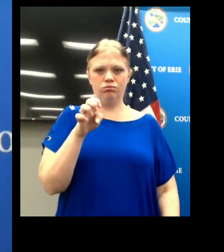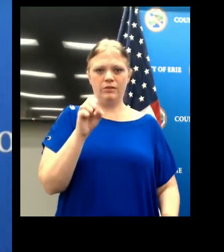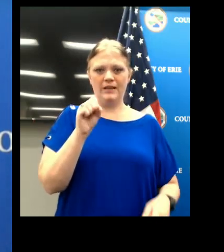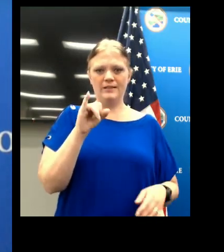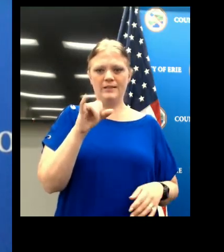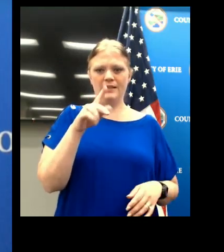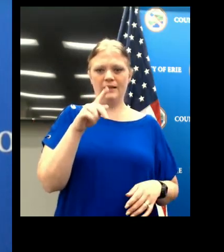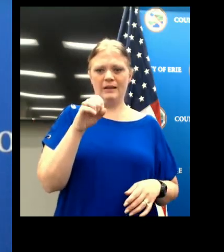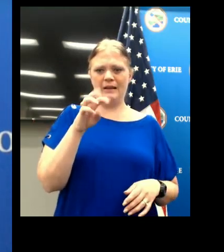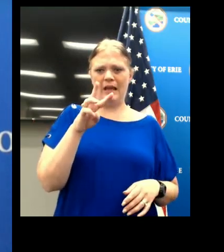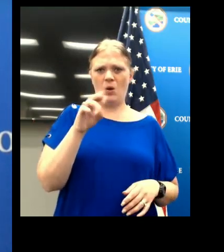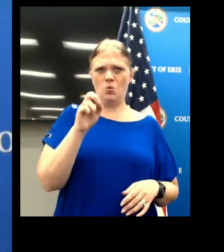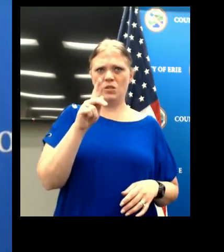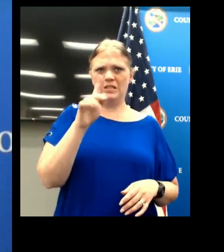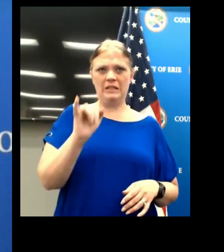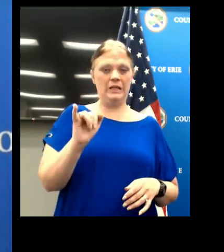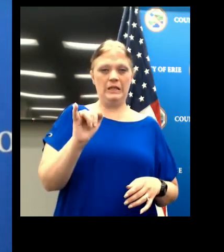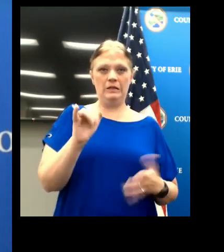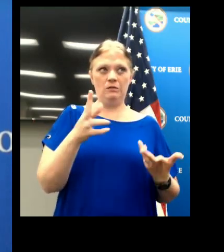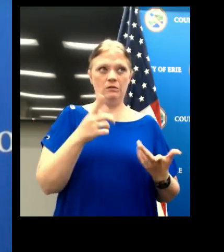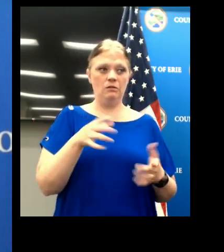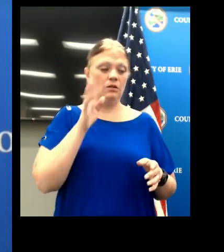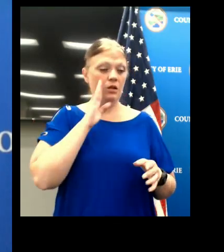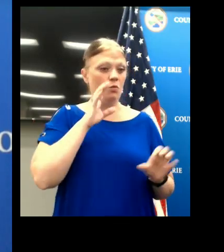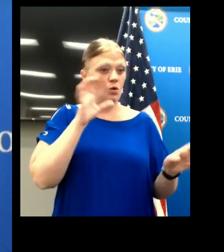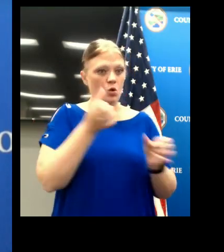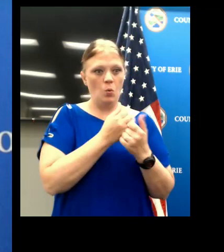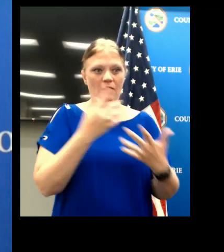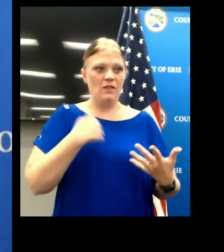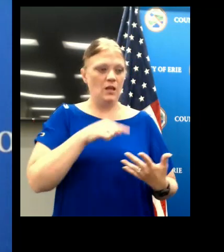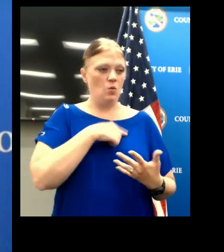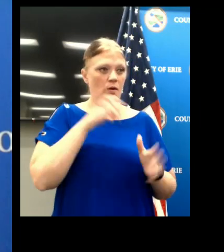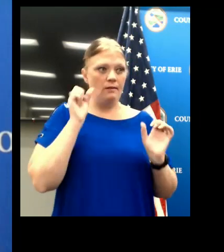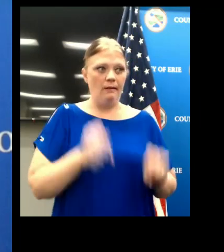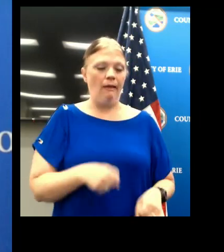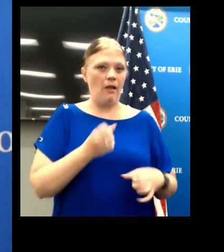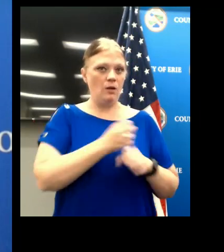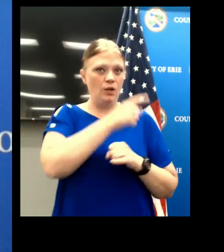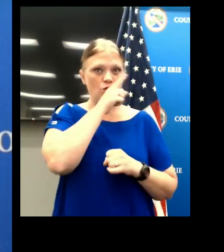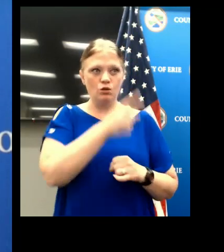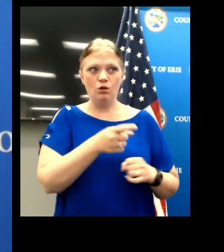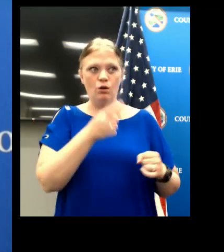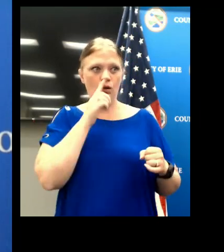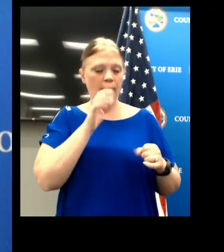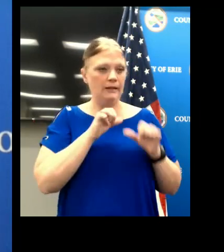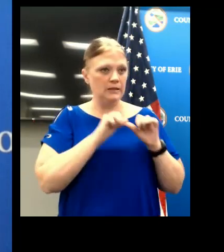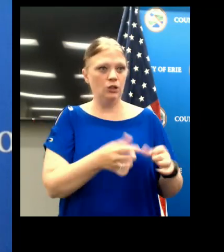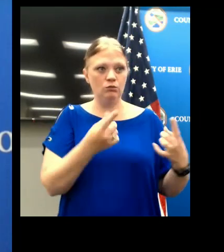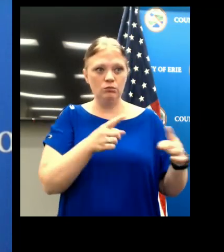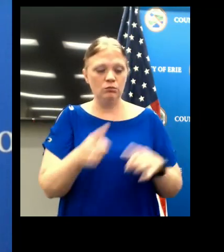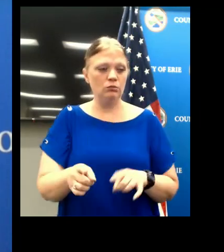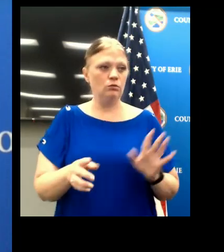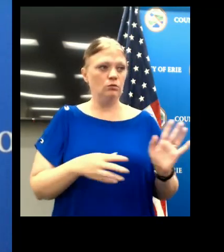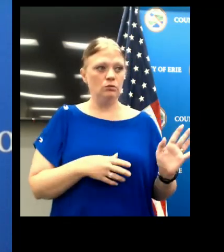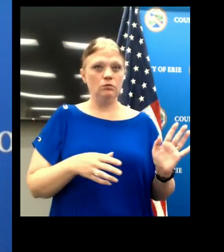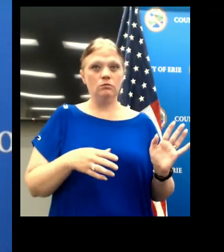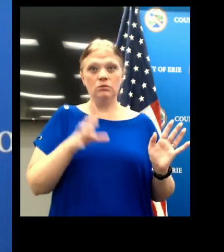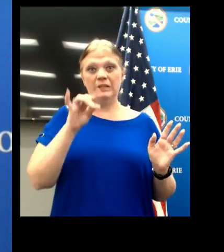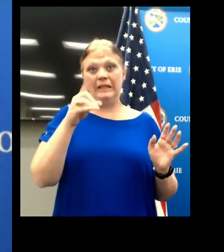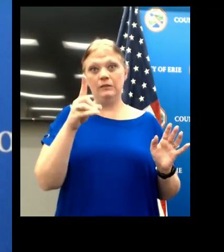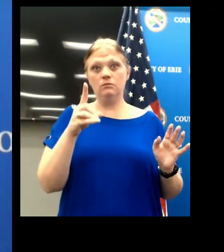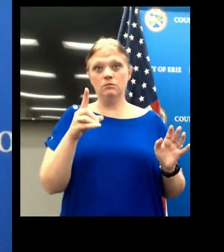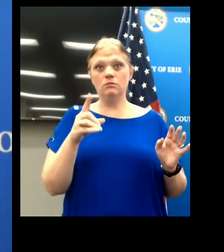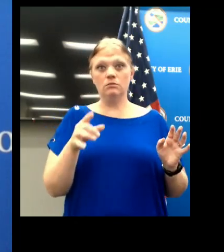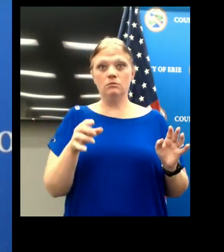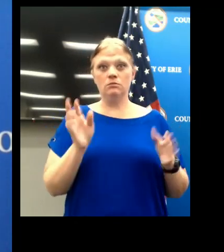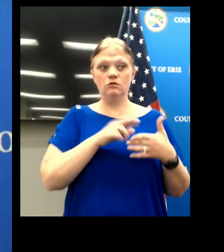we will do whatever it takes to ensure that we can have the 11-day power play. And if it can't happen, it can't happen. But if it can, we'll do it. And they did. And